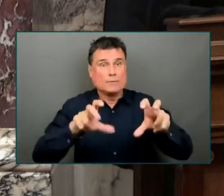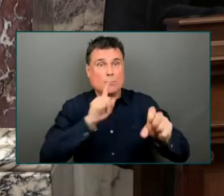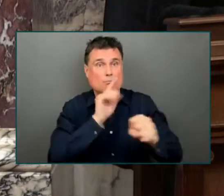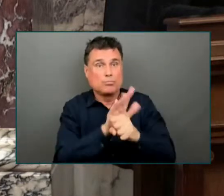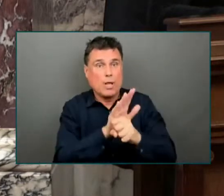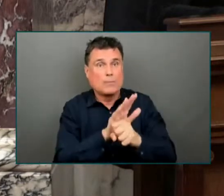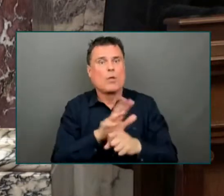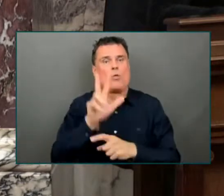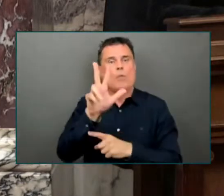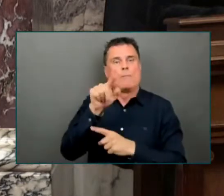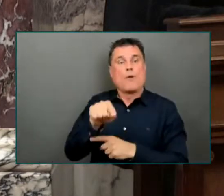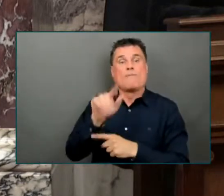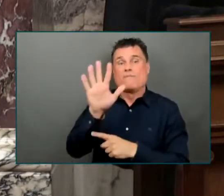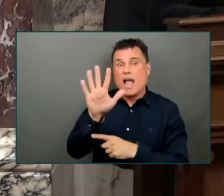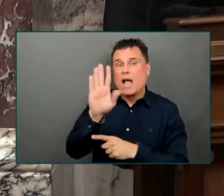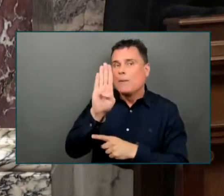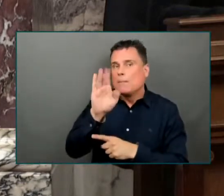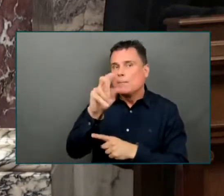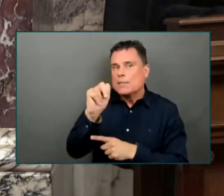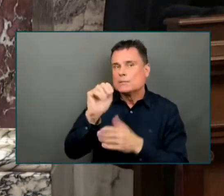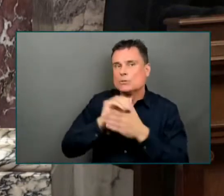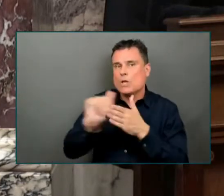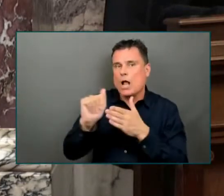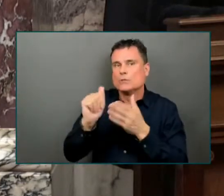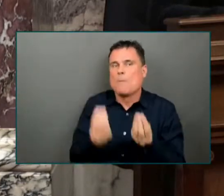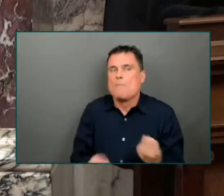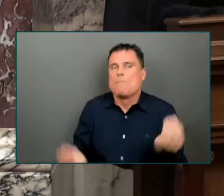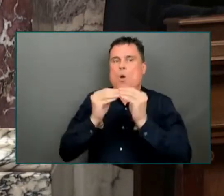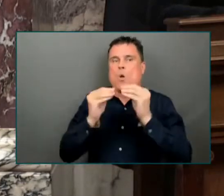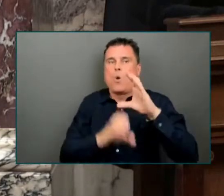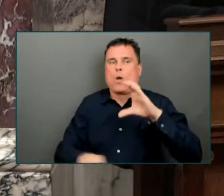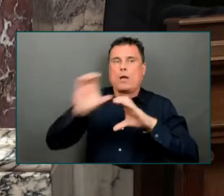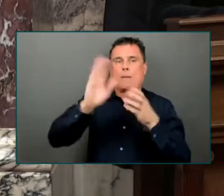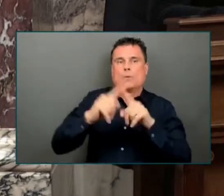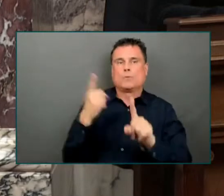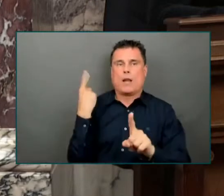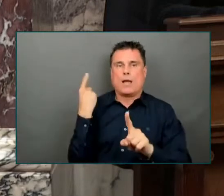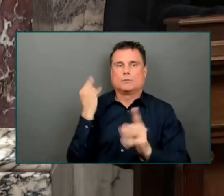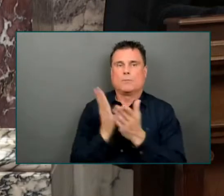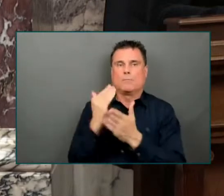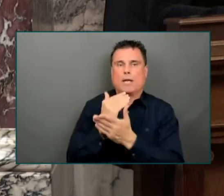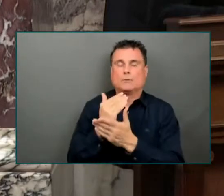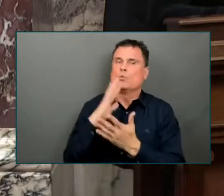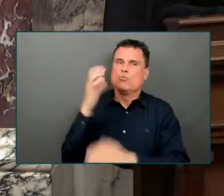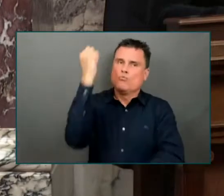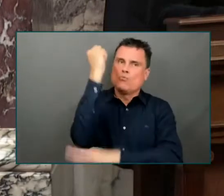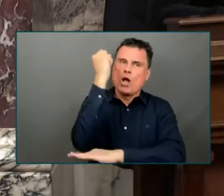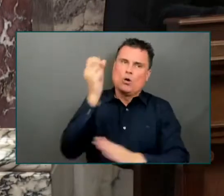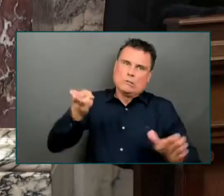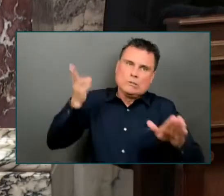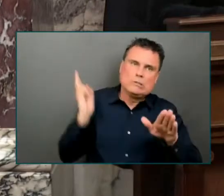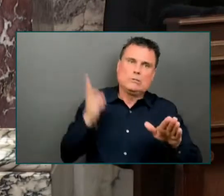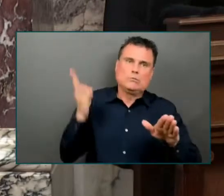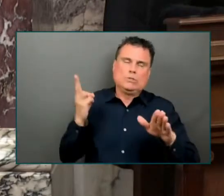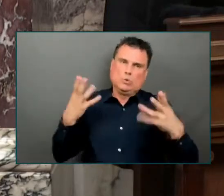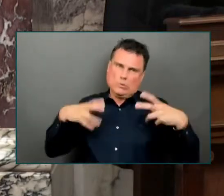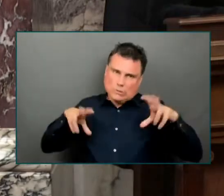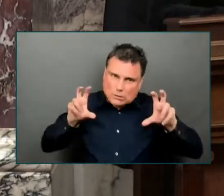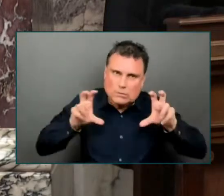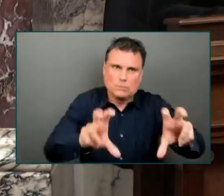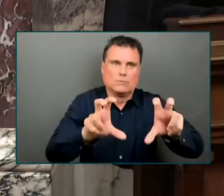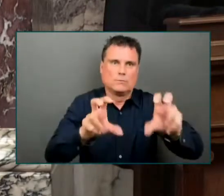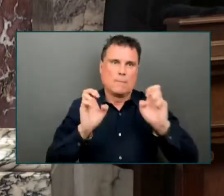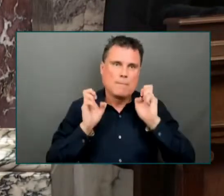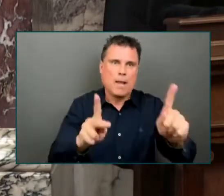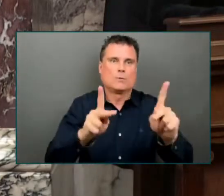And by investing in communities across the province, our plan makes sure that everyone, no matter where they live,